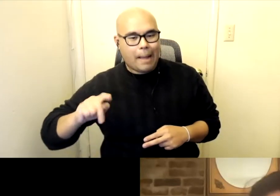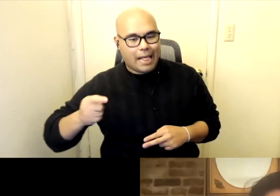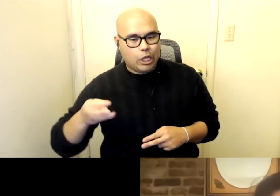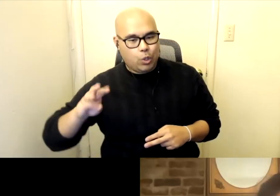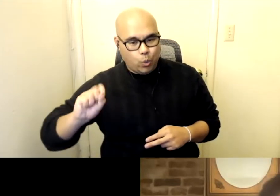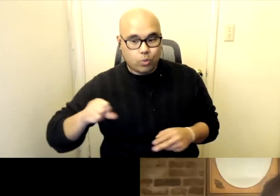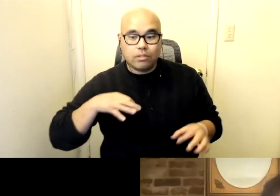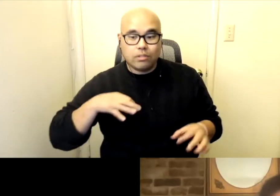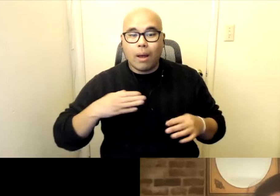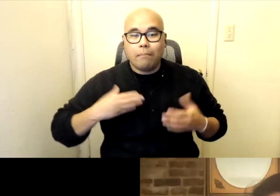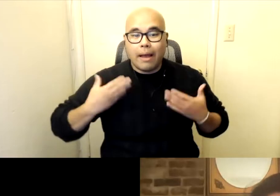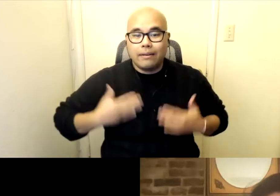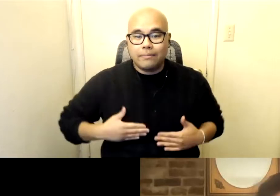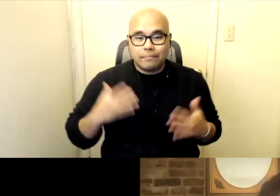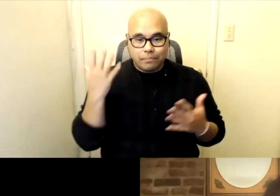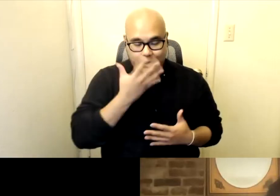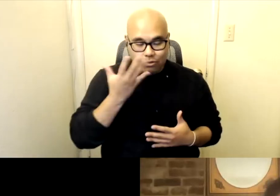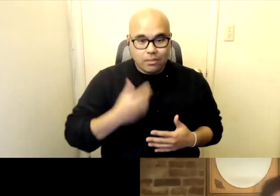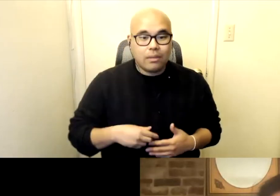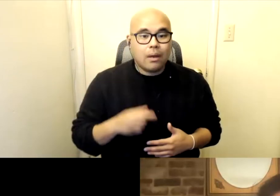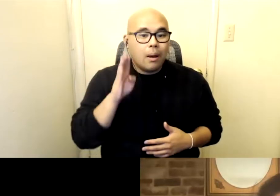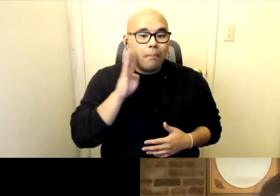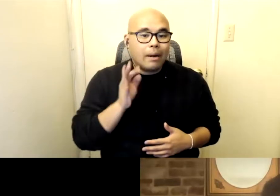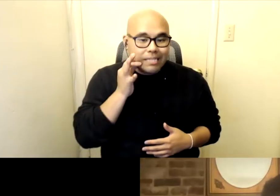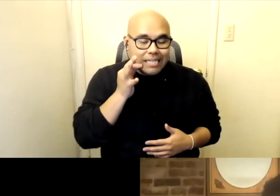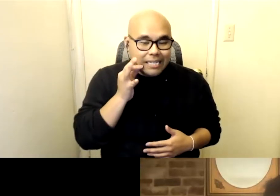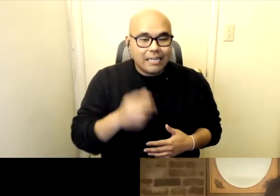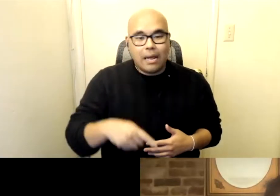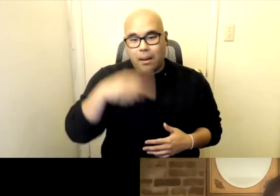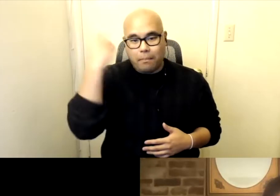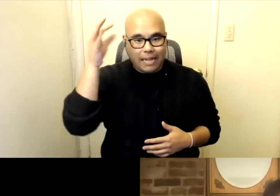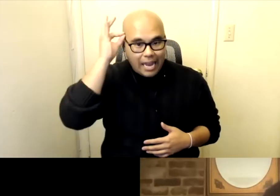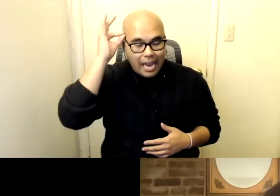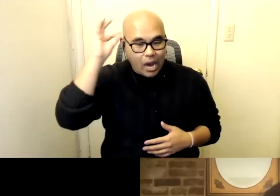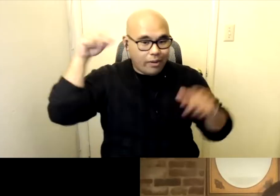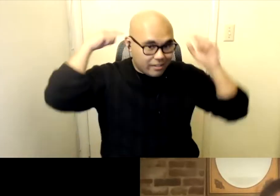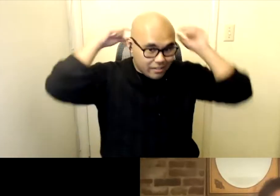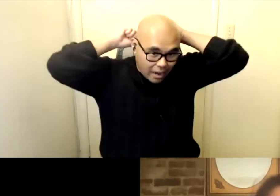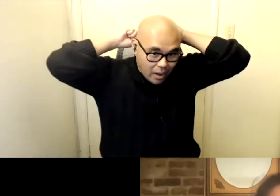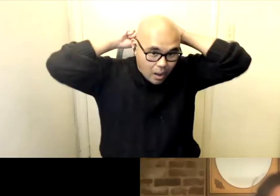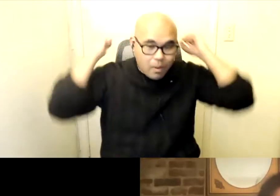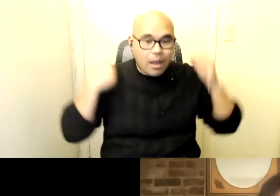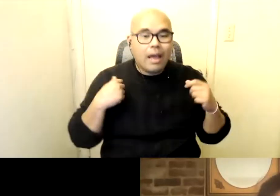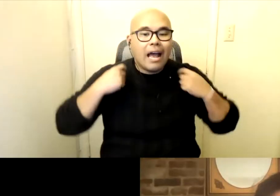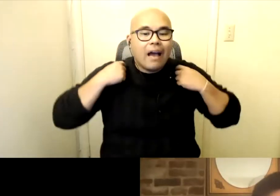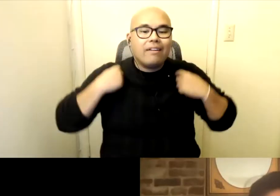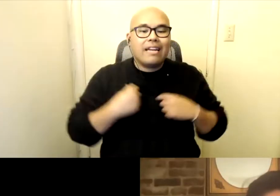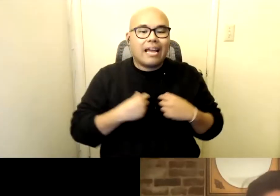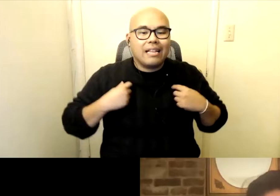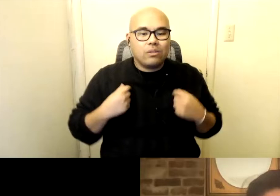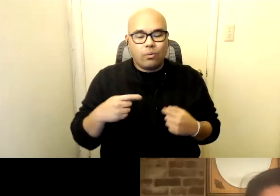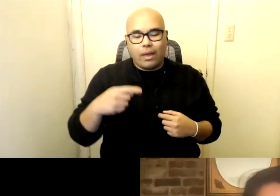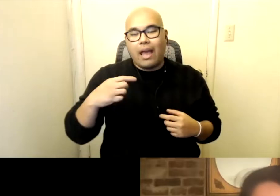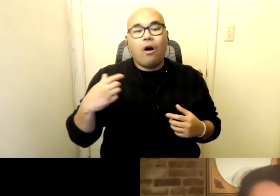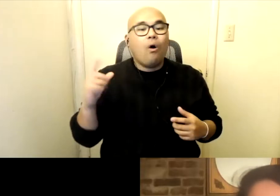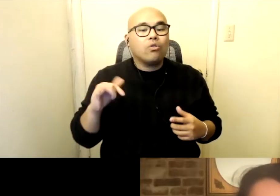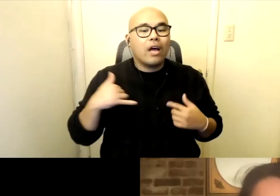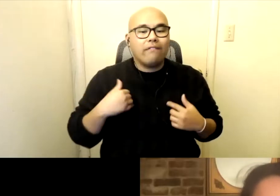physical appearance. I have brown skin and black hair that's currently tied up. I'm wearing a necklace and a black and white striped